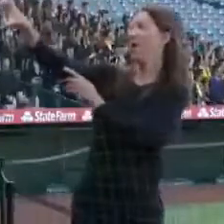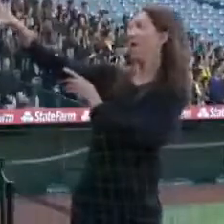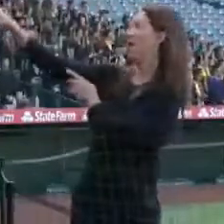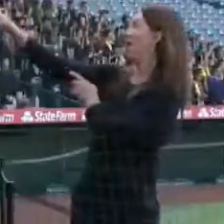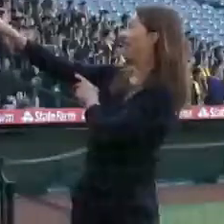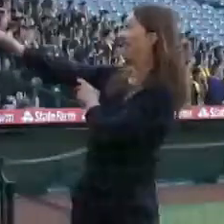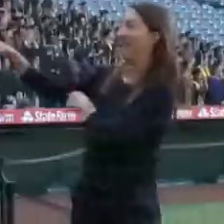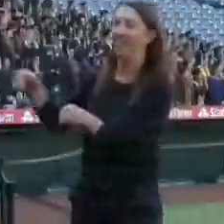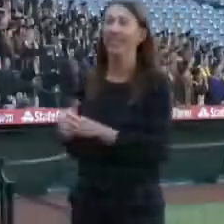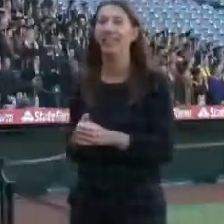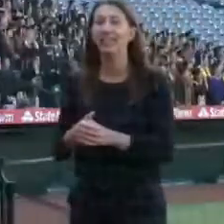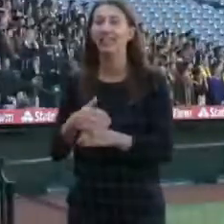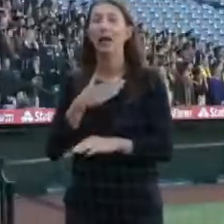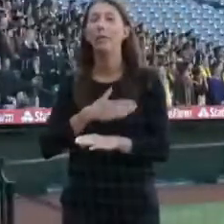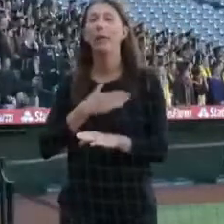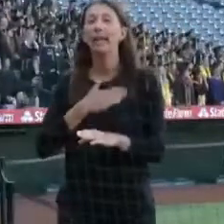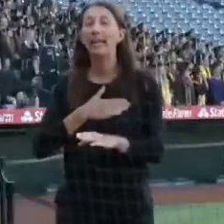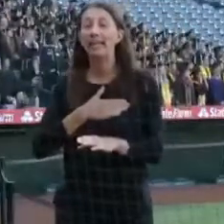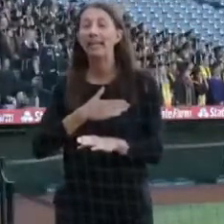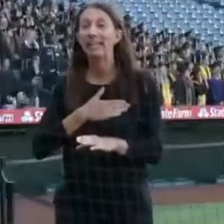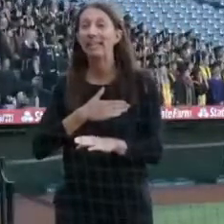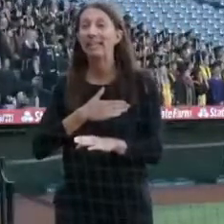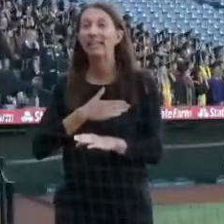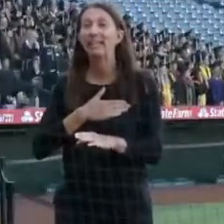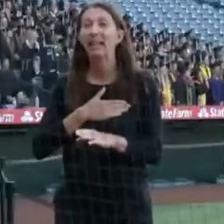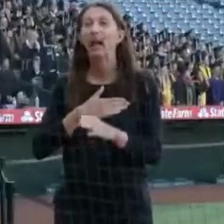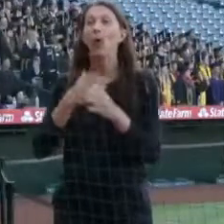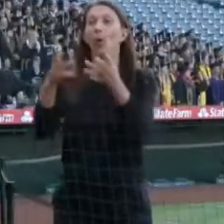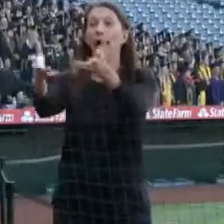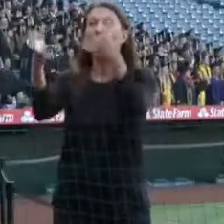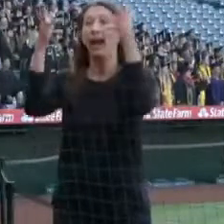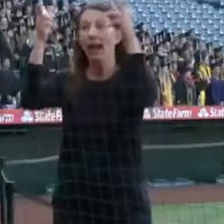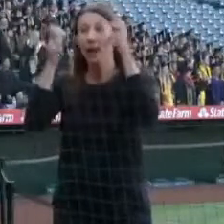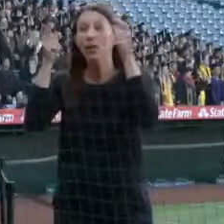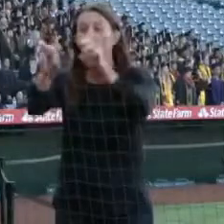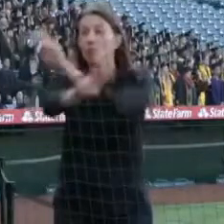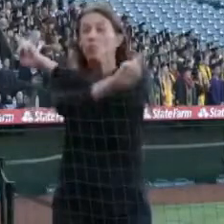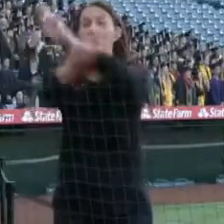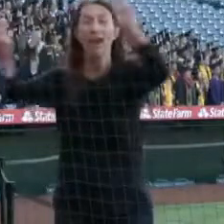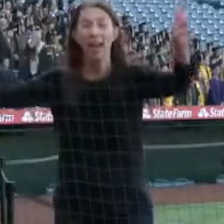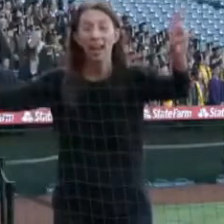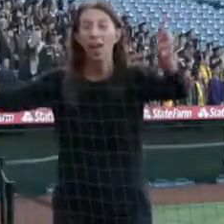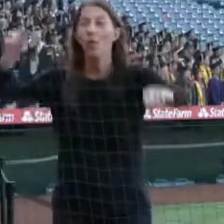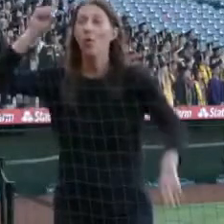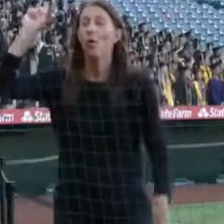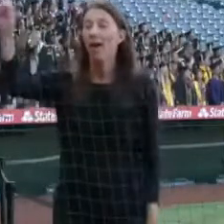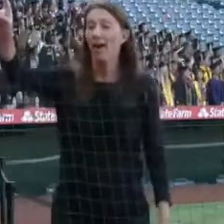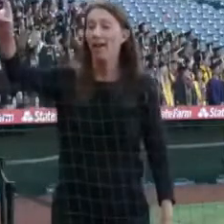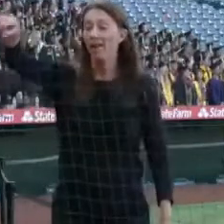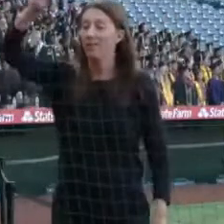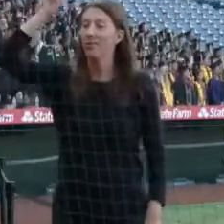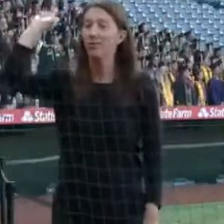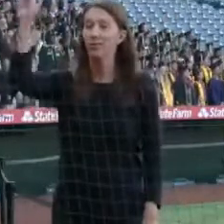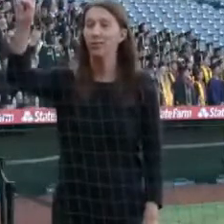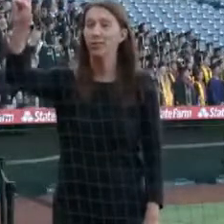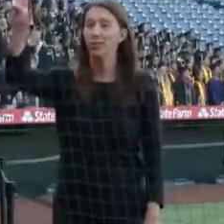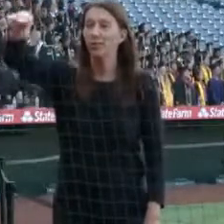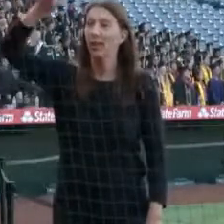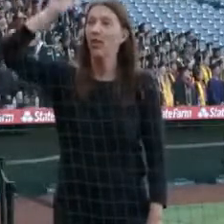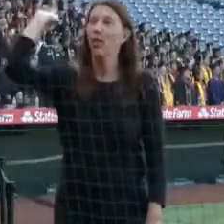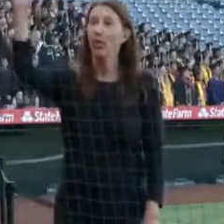you, please let us hear you. Ready? One, two,